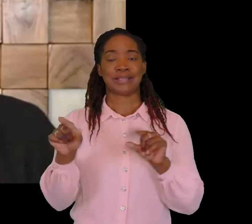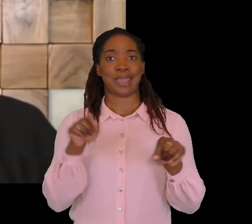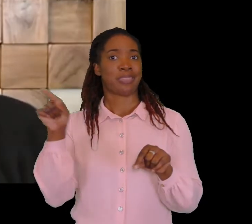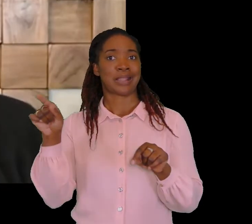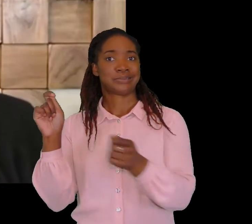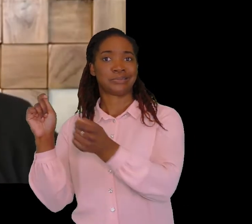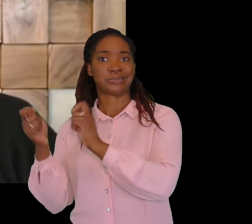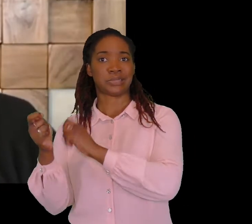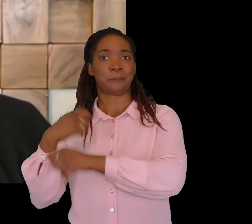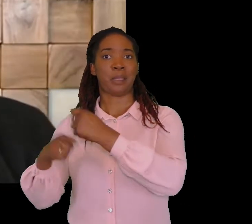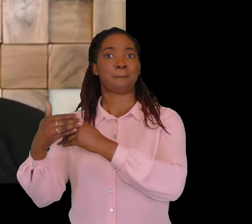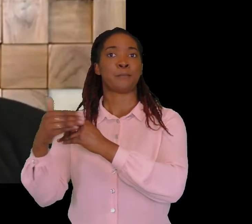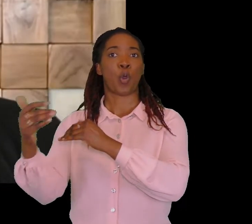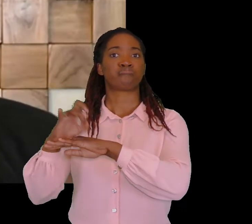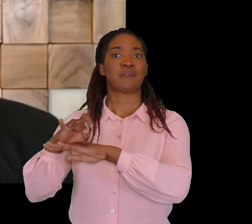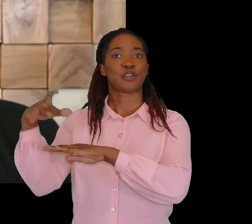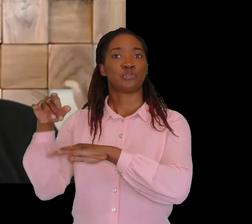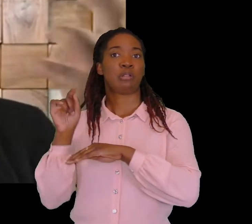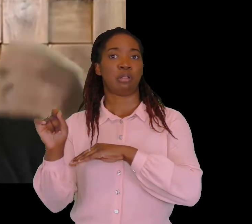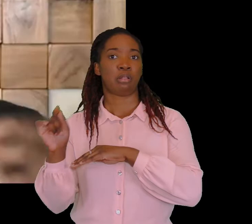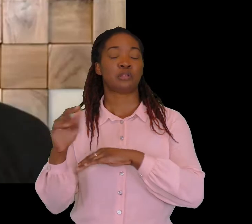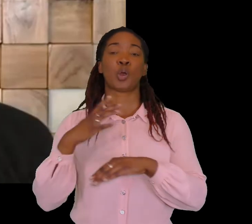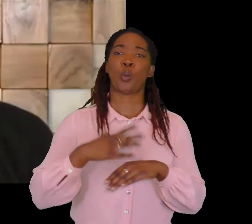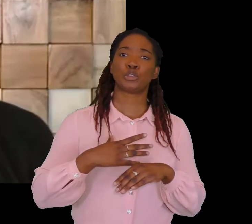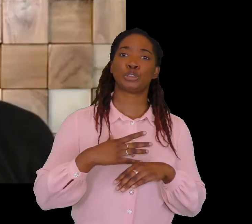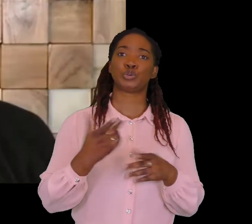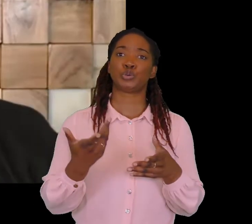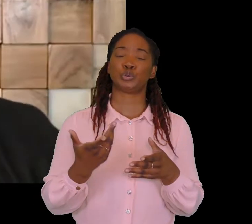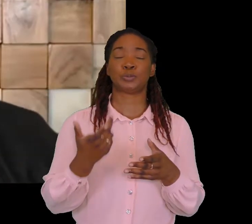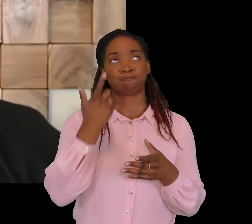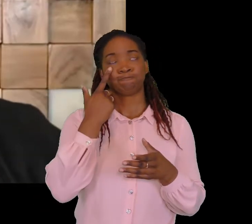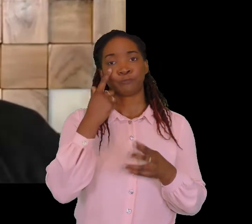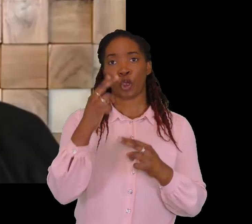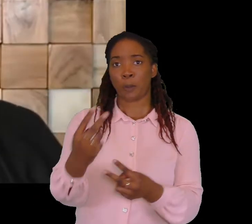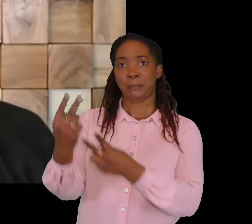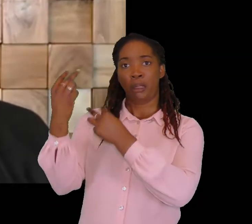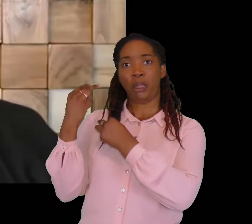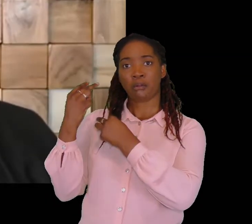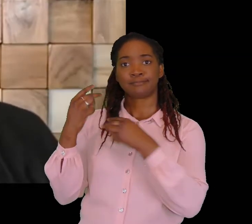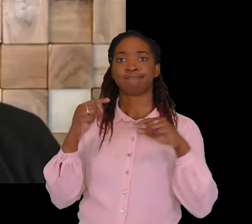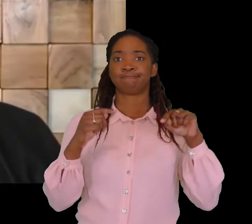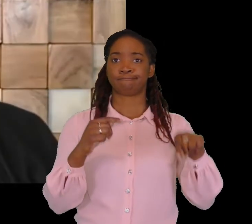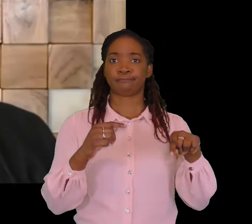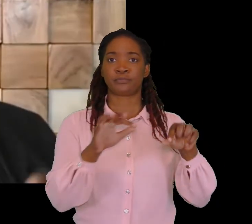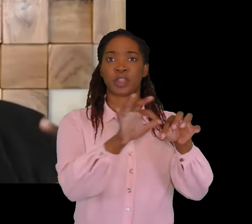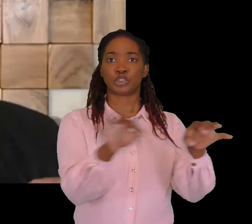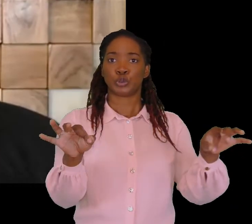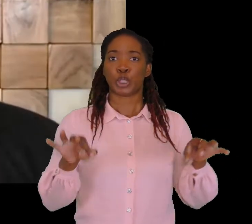and professionalized, as Shaheen said. So I wanted to kind of bring it back to the studio, to art